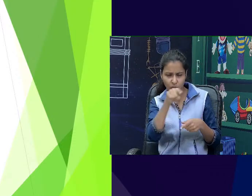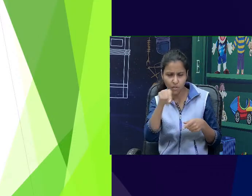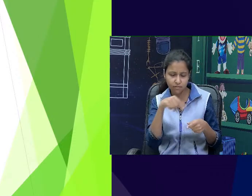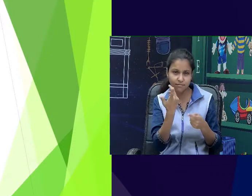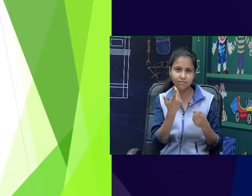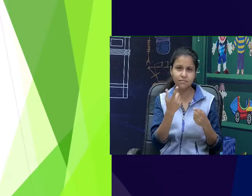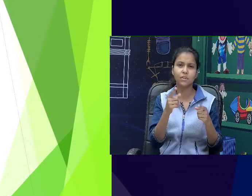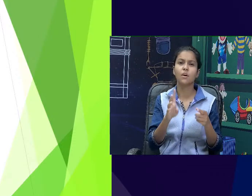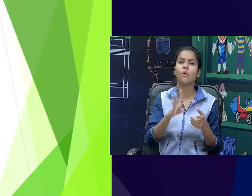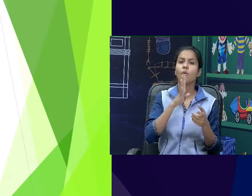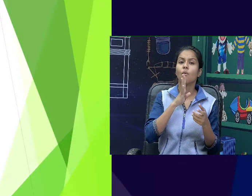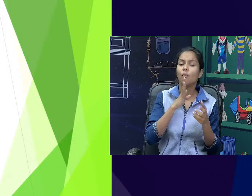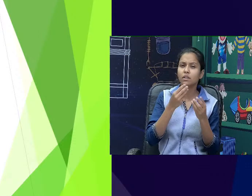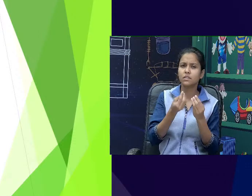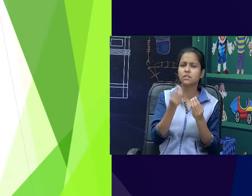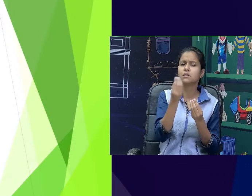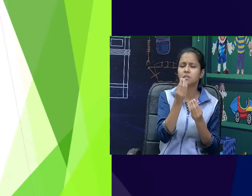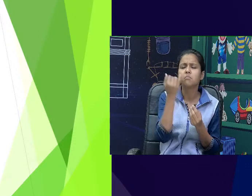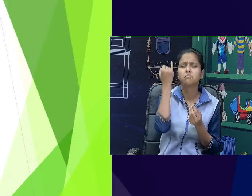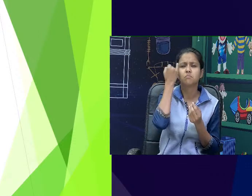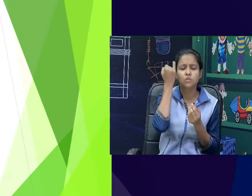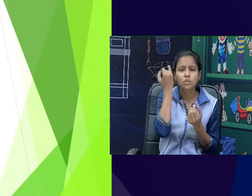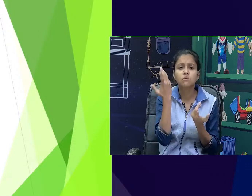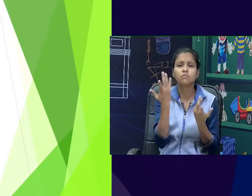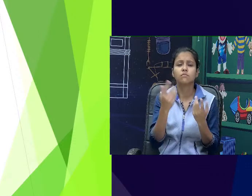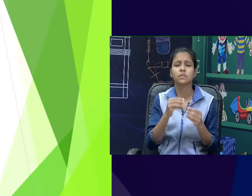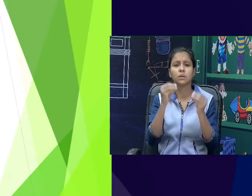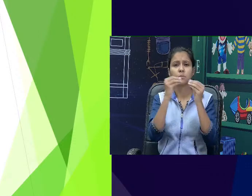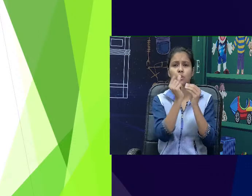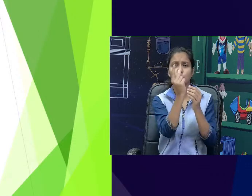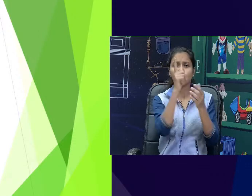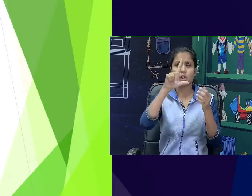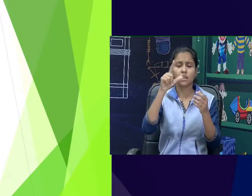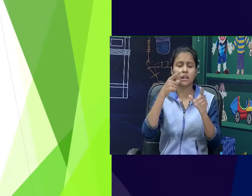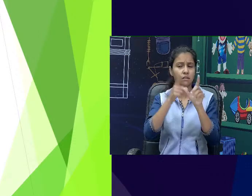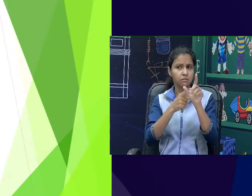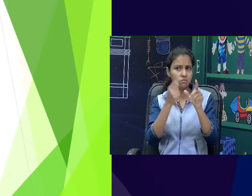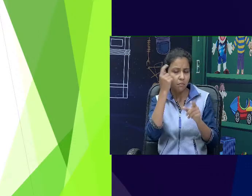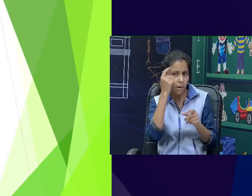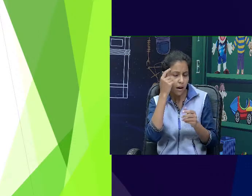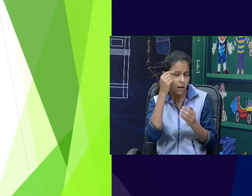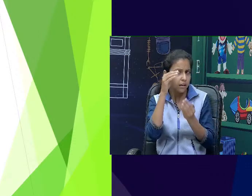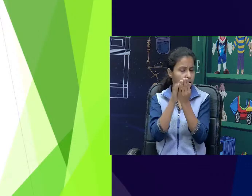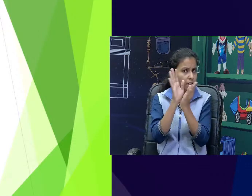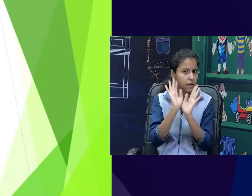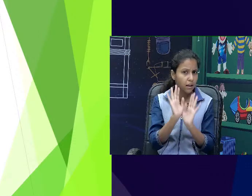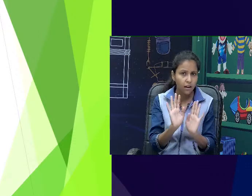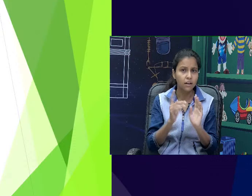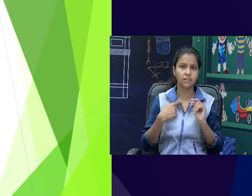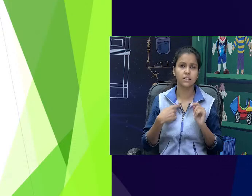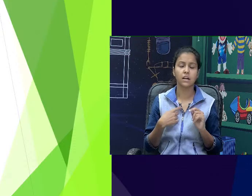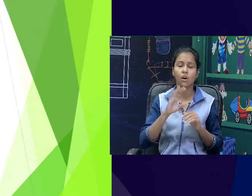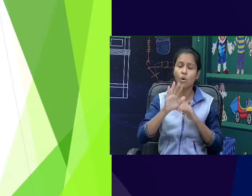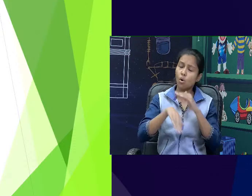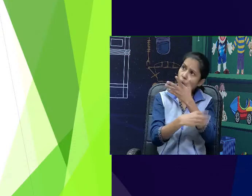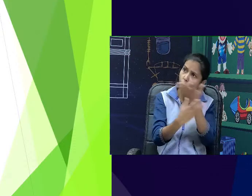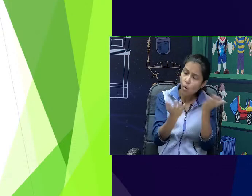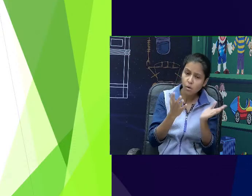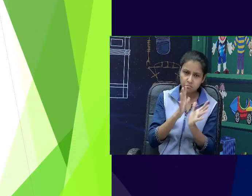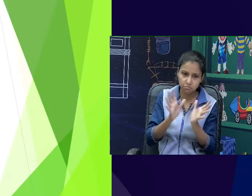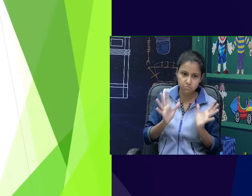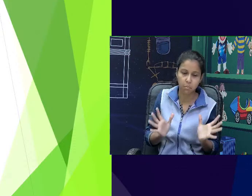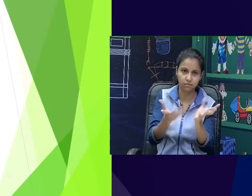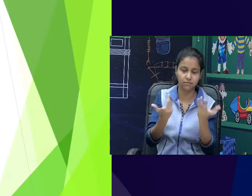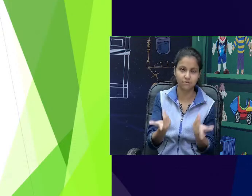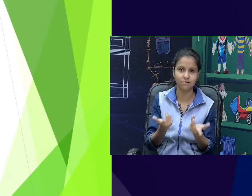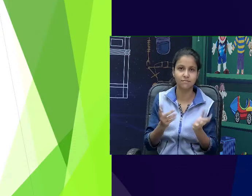water. So some thought came inside the bully's mind, and he came behind the author, and all of a sudden he pushed the